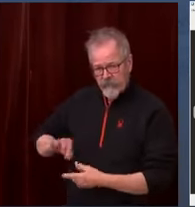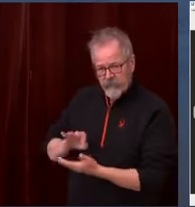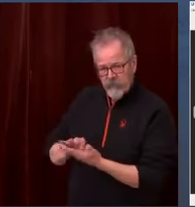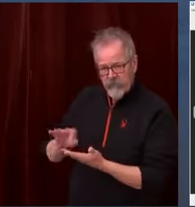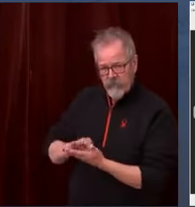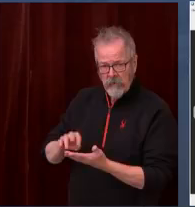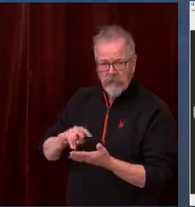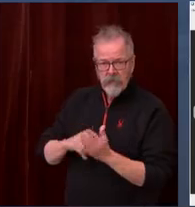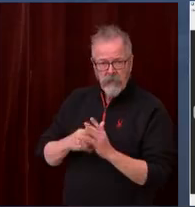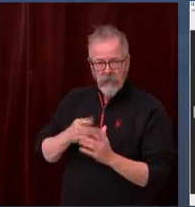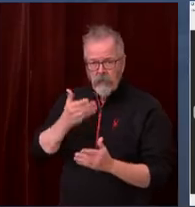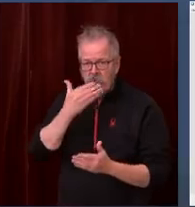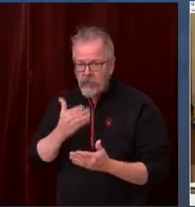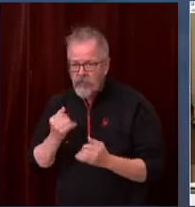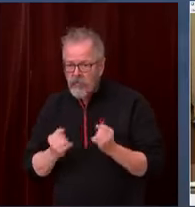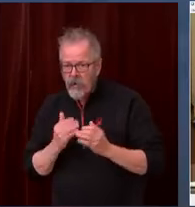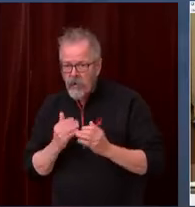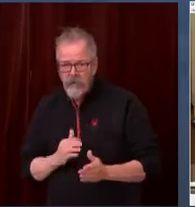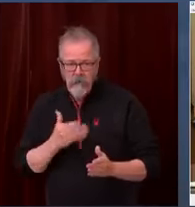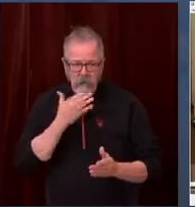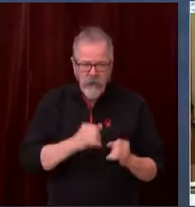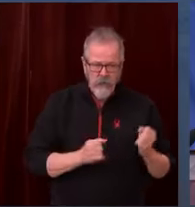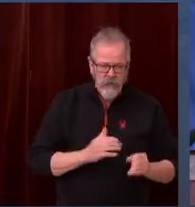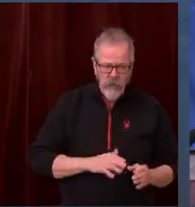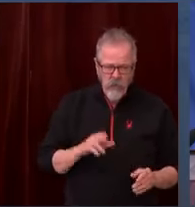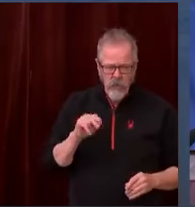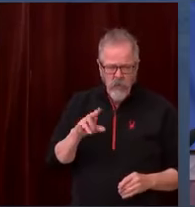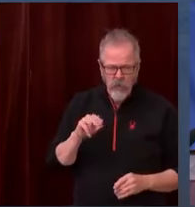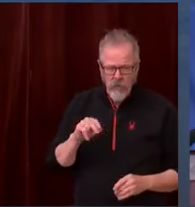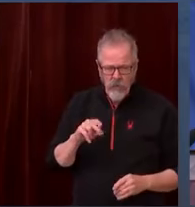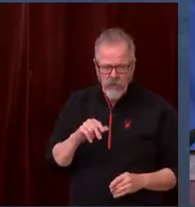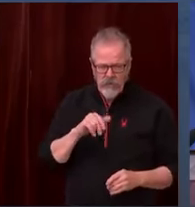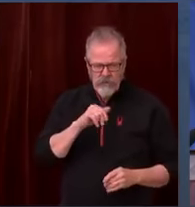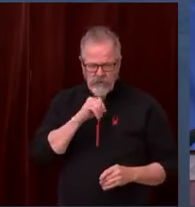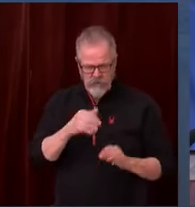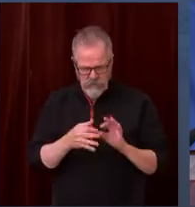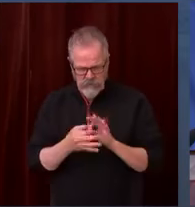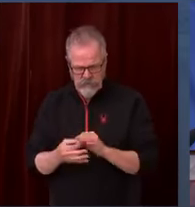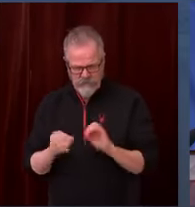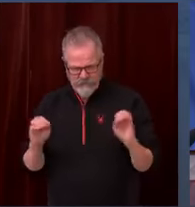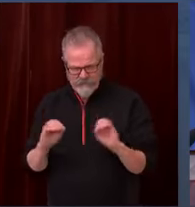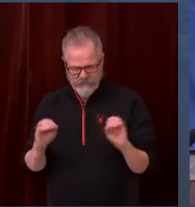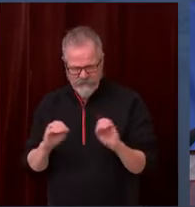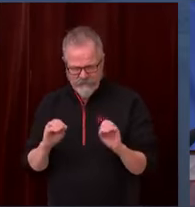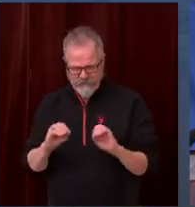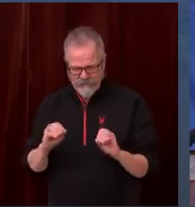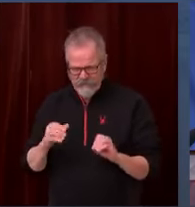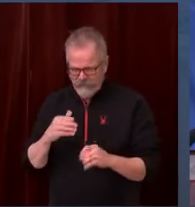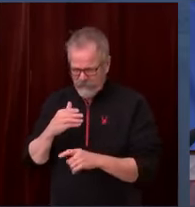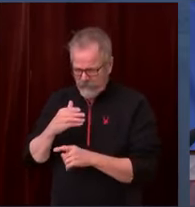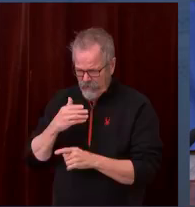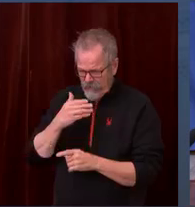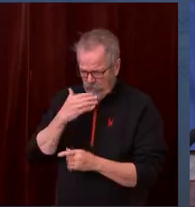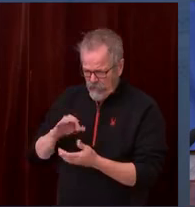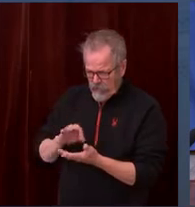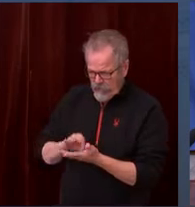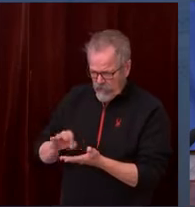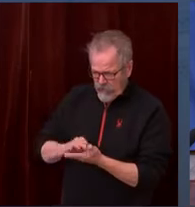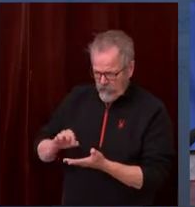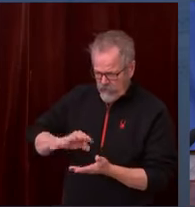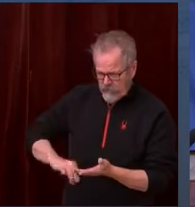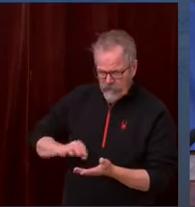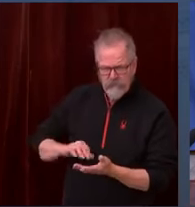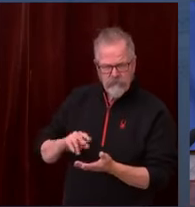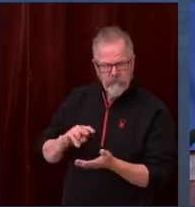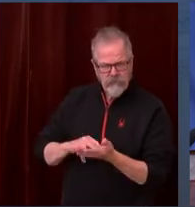So I'm glad that we've had the leadership of Mike Kreidler on this, and with that, I'd turn this over to Commissioner Kreidler. Thank you,